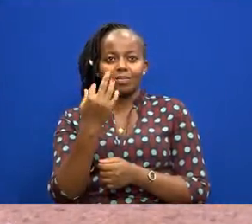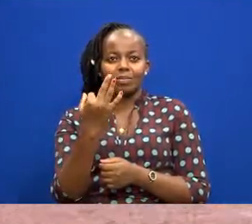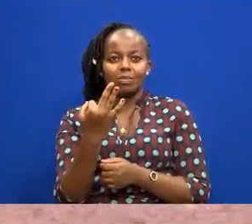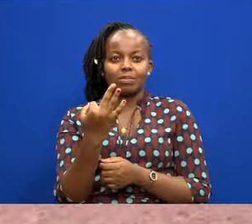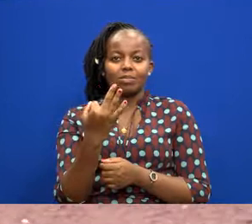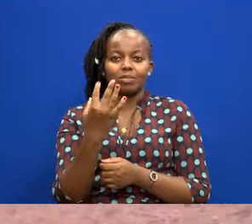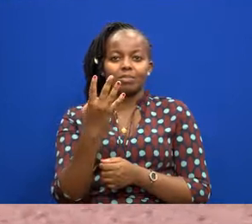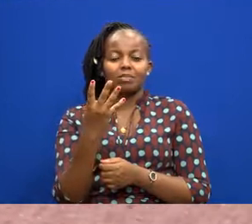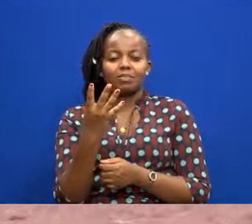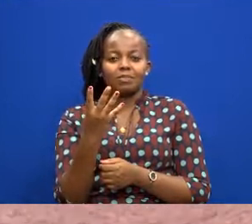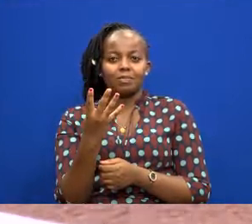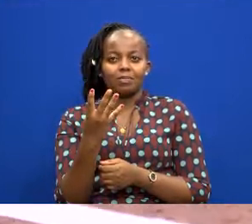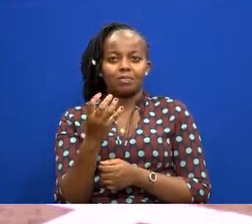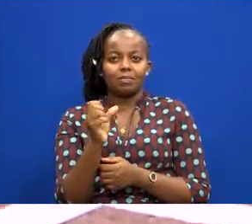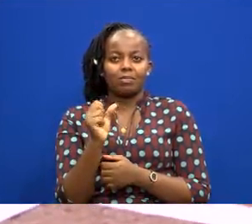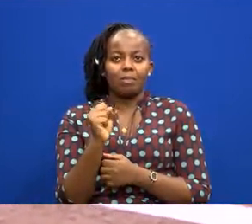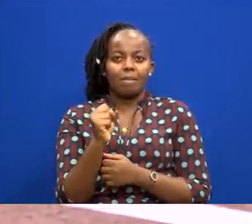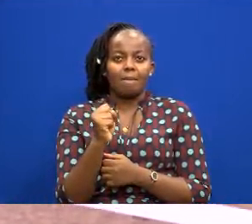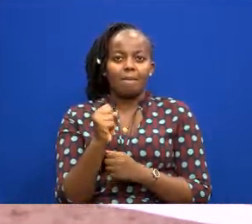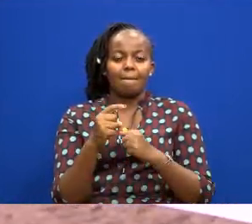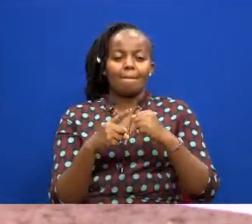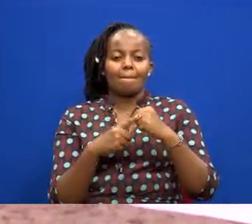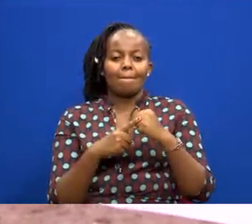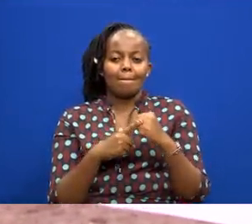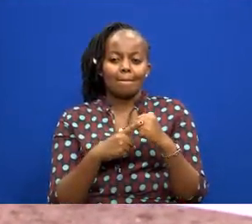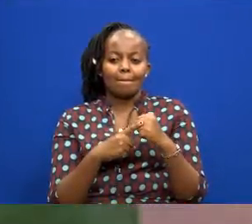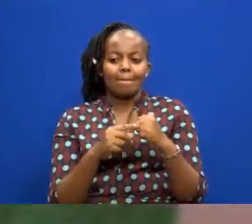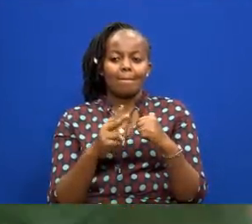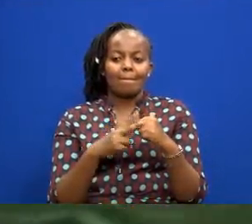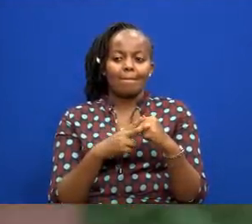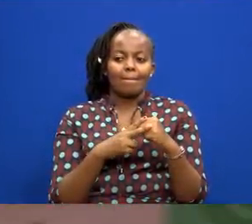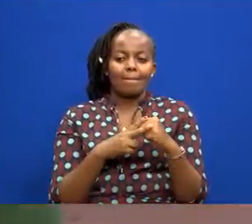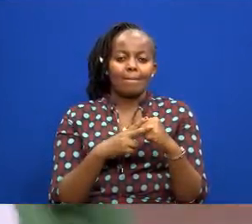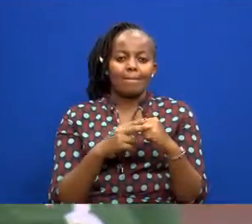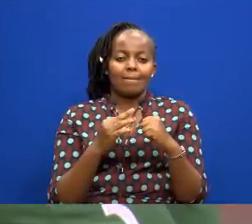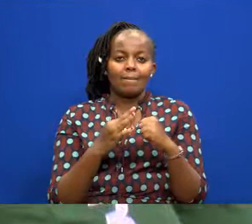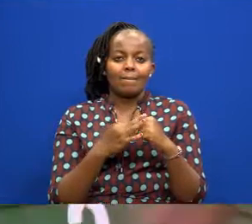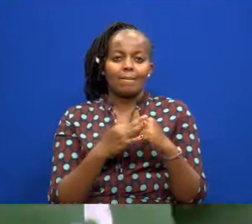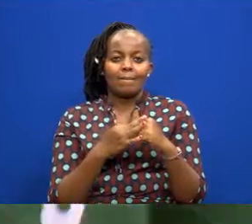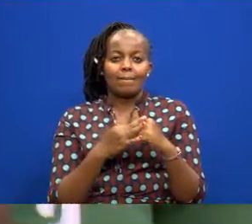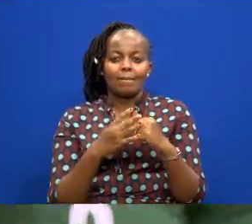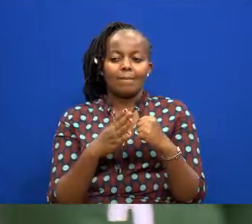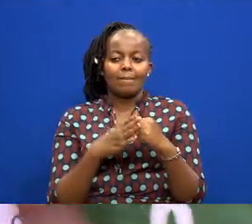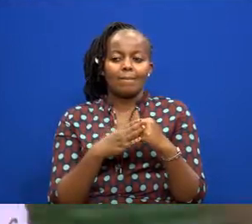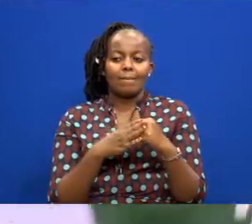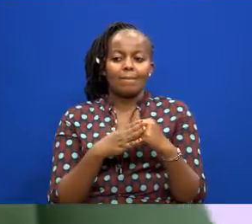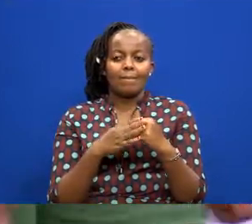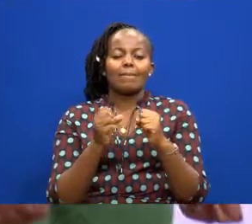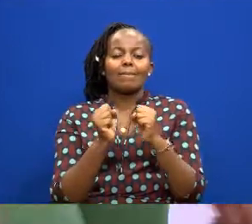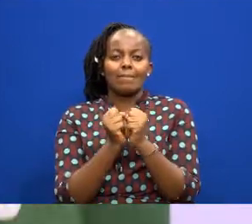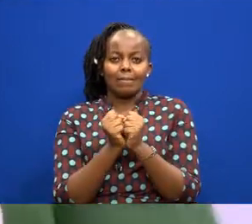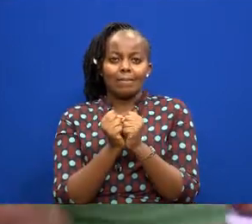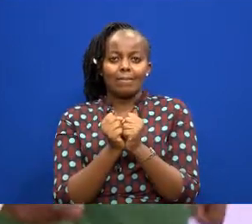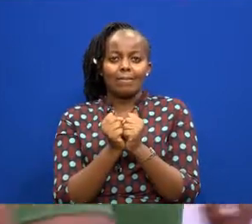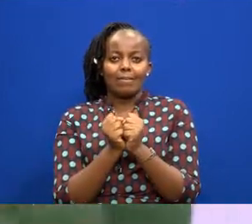4, 5, 6, 7, 8, 9, and 10. Oh,